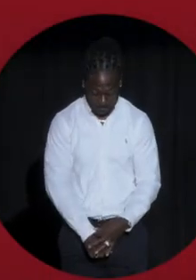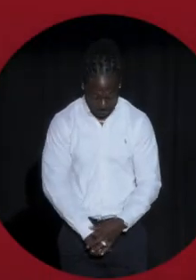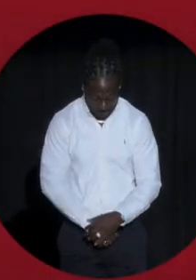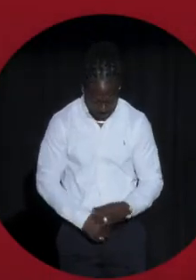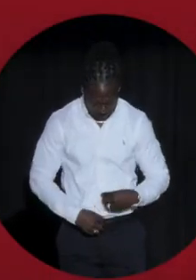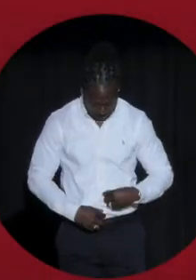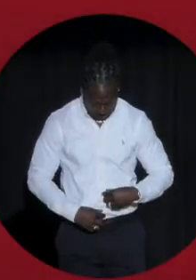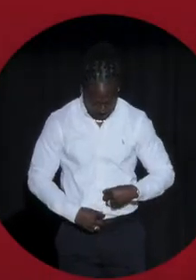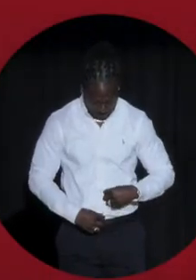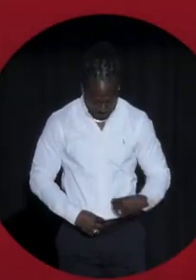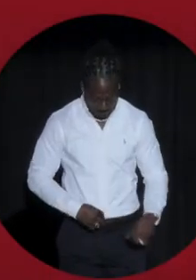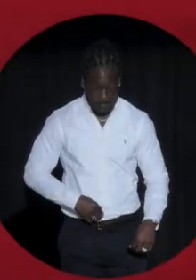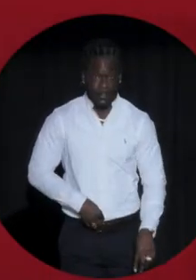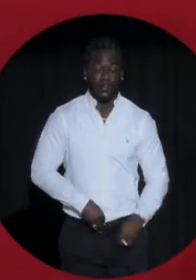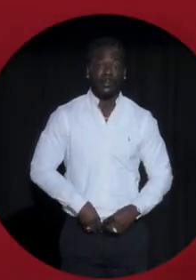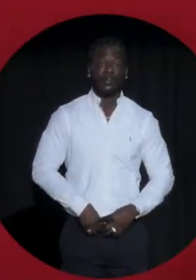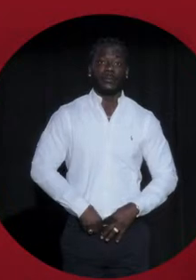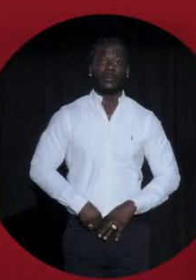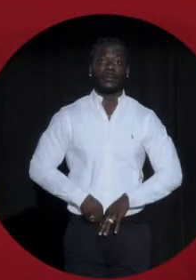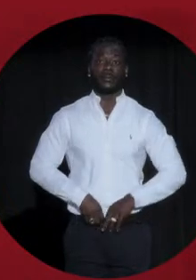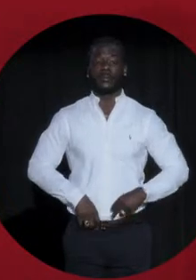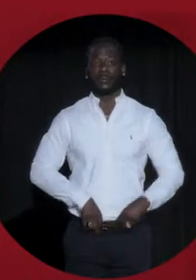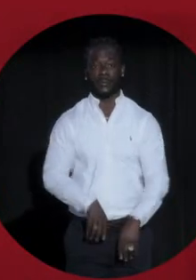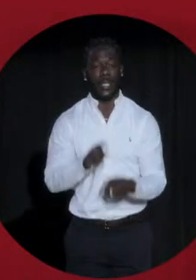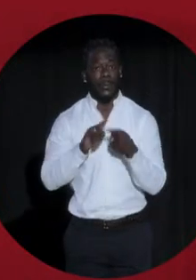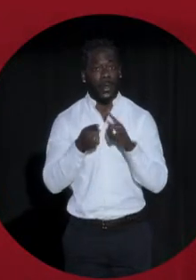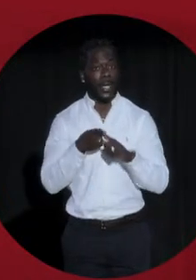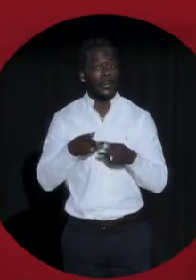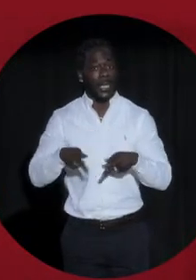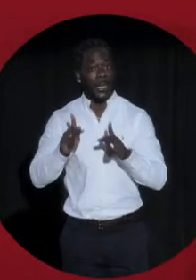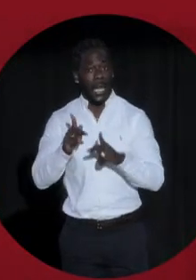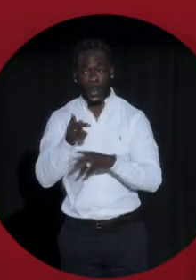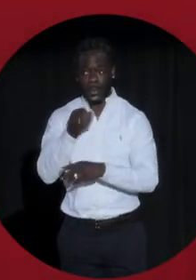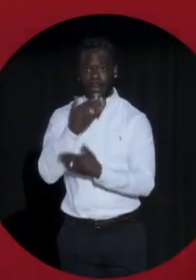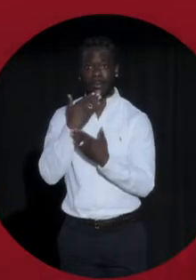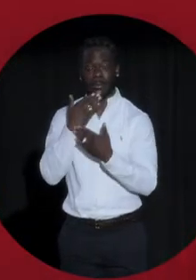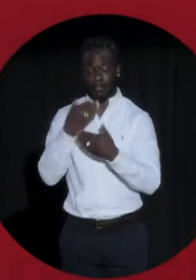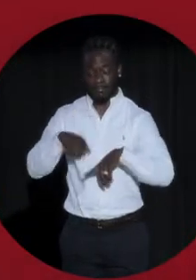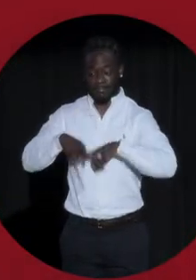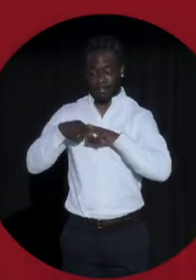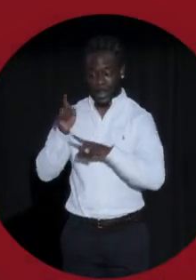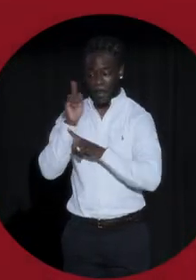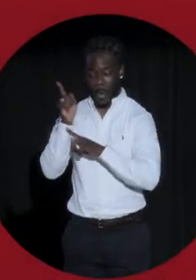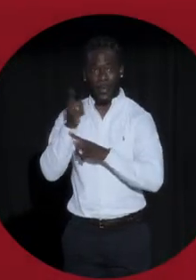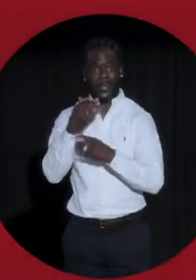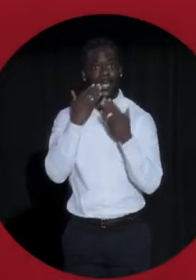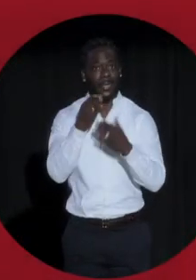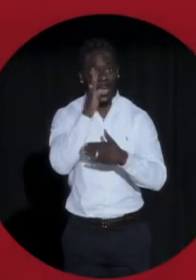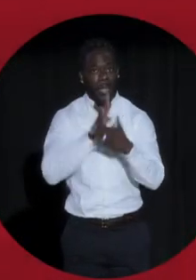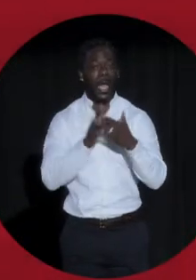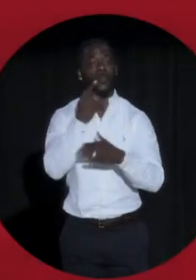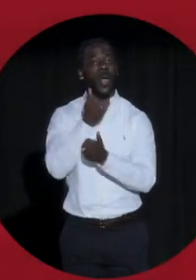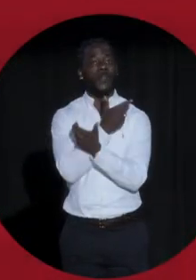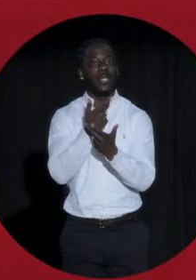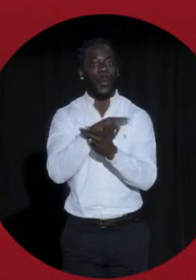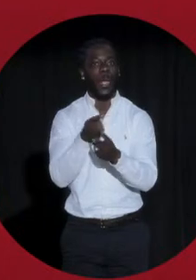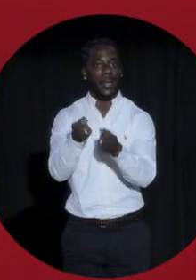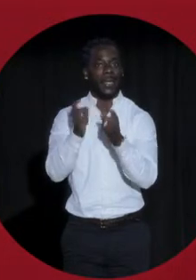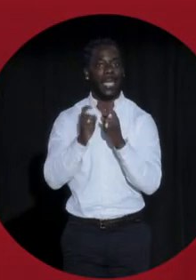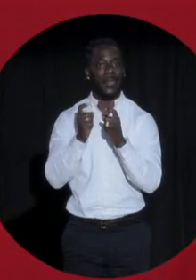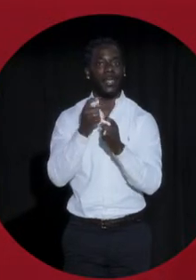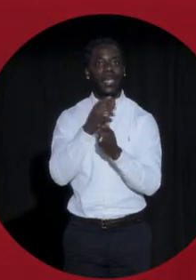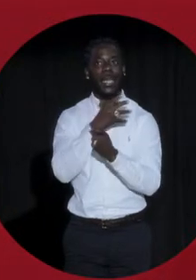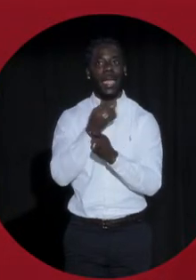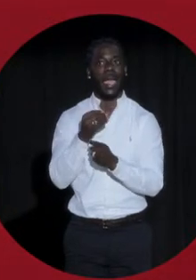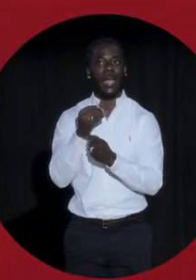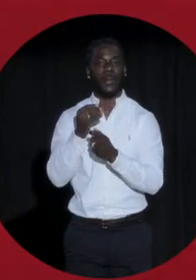My dear friends, let us take a moment to thank God for all we have been given and for bringing such a